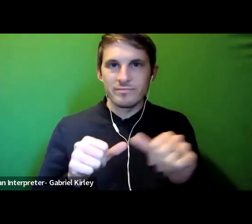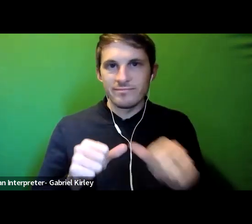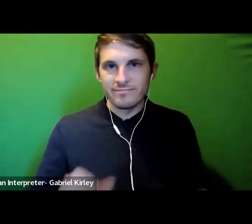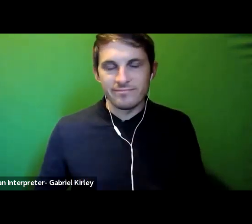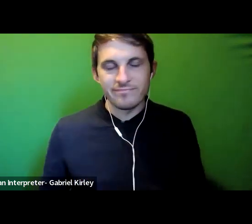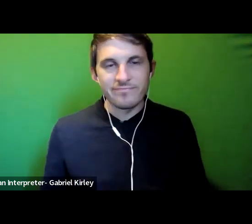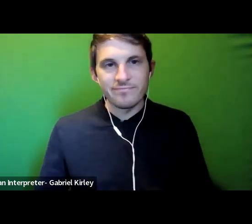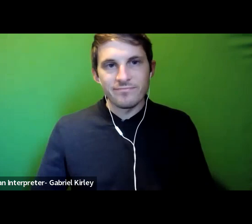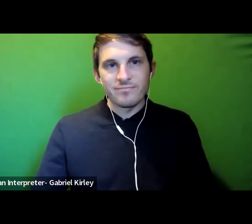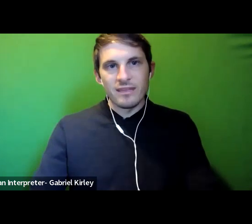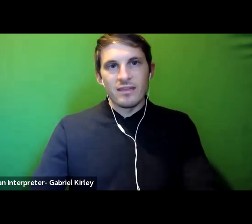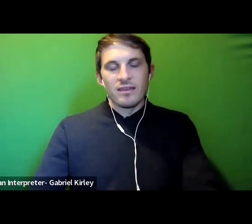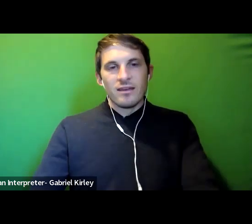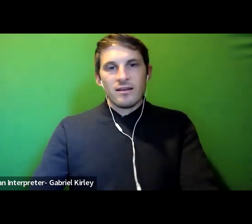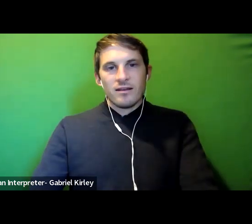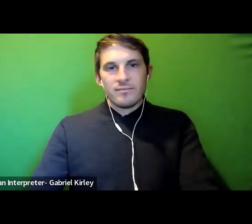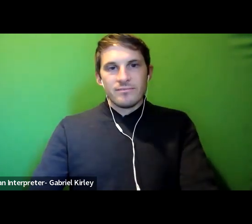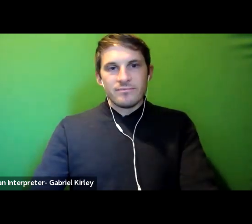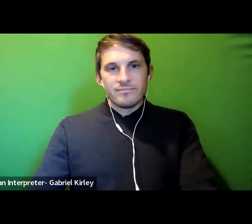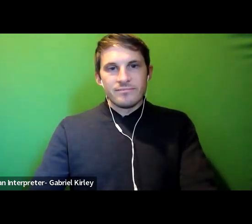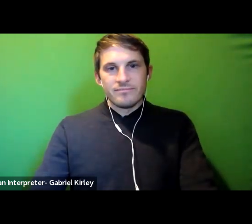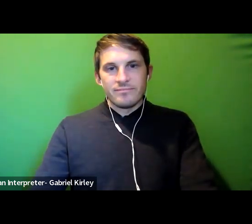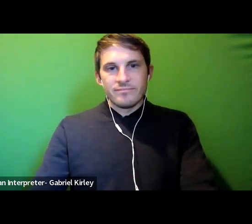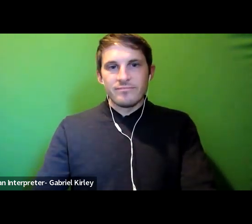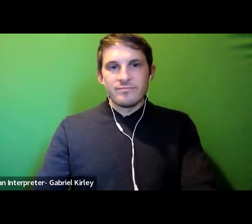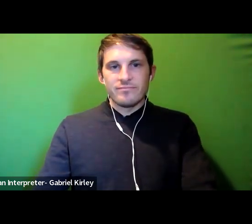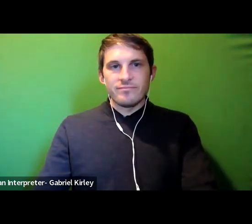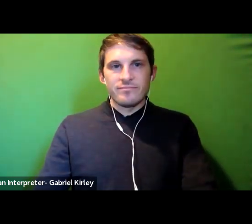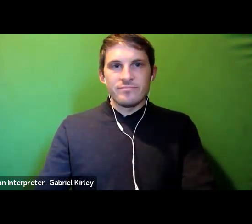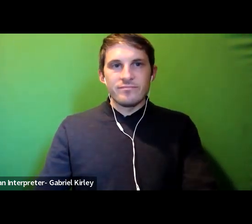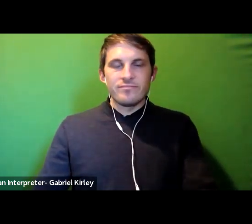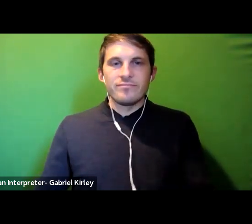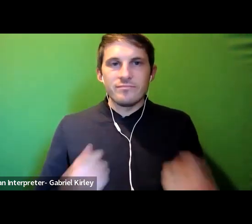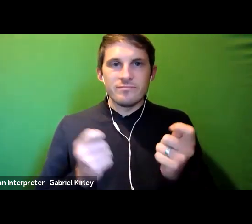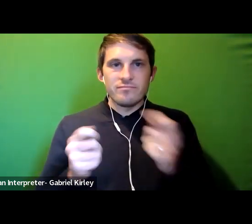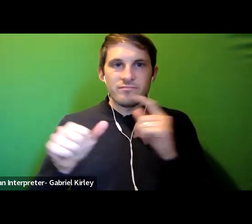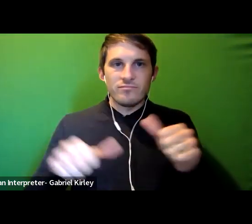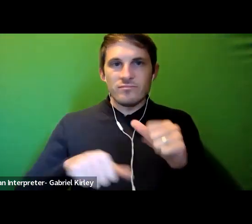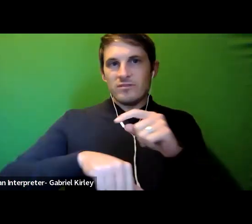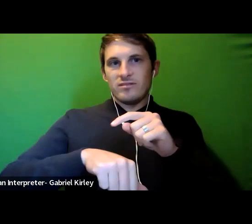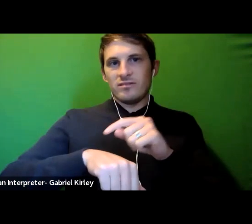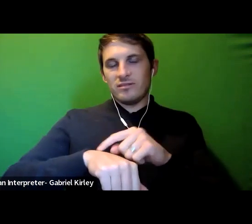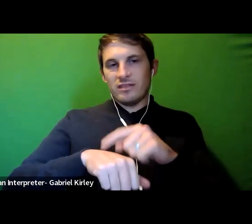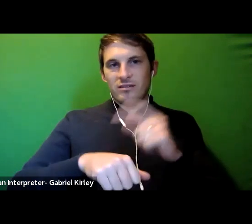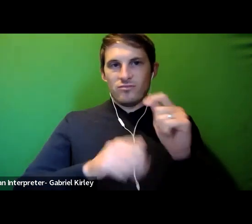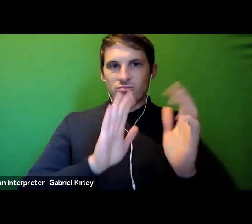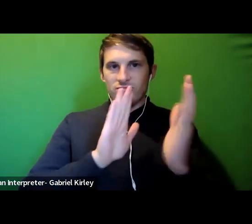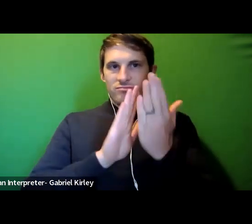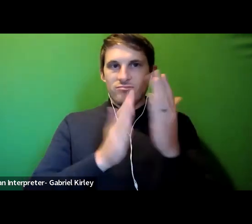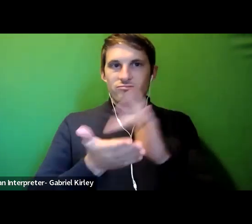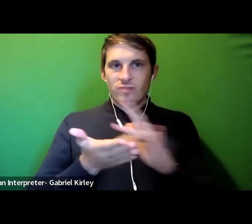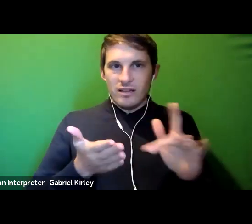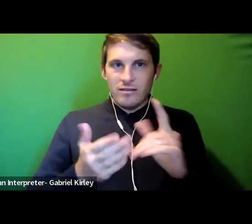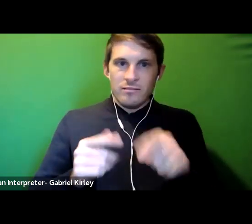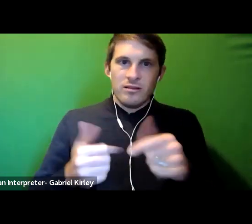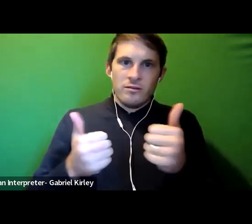Thank you, Tracy. And maybe I'll we've got running out of time. This is a wonderful conversation, but I think